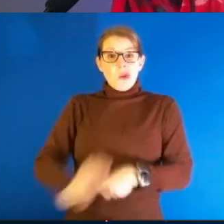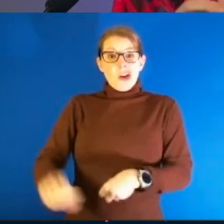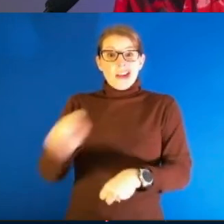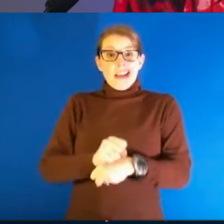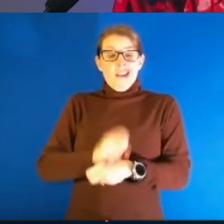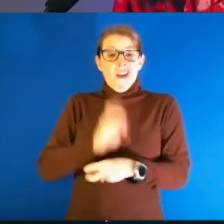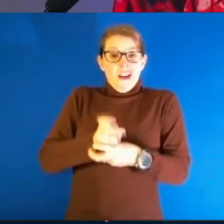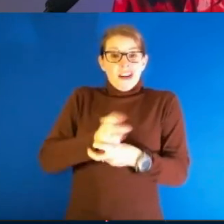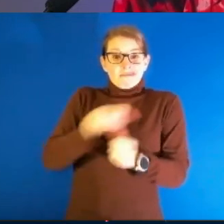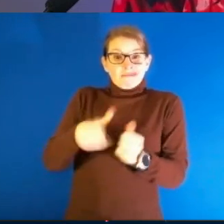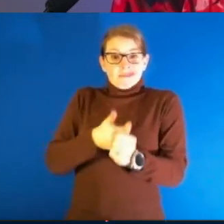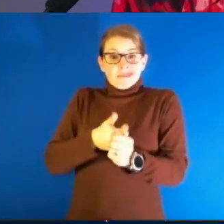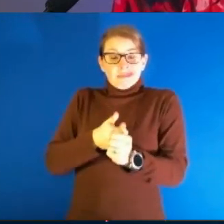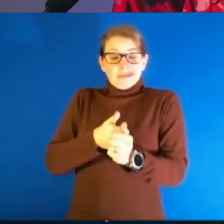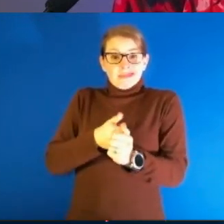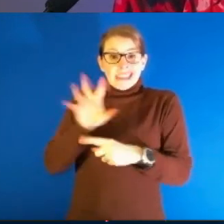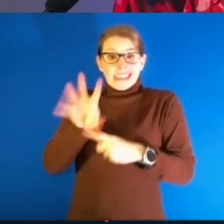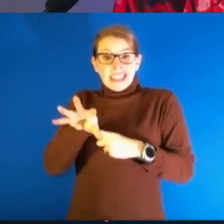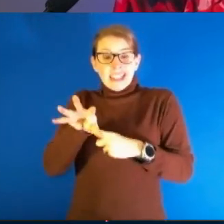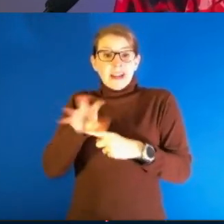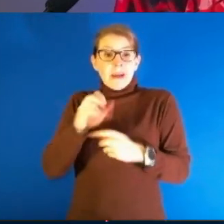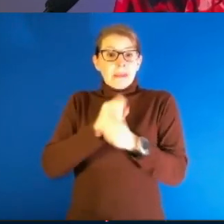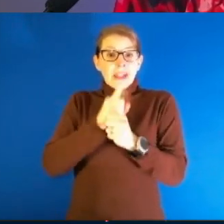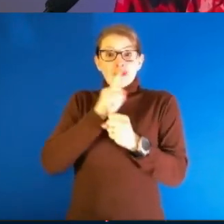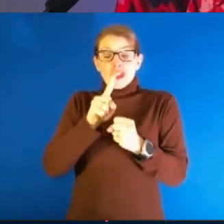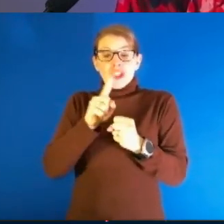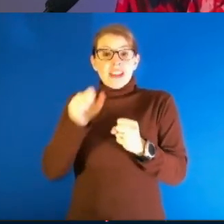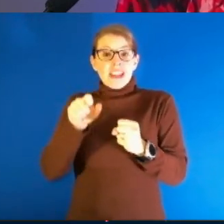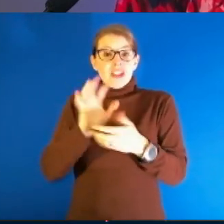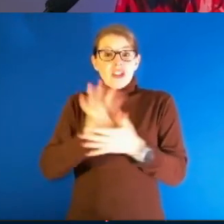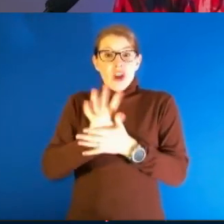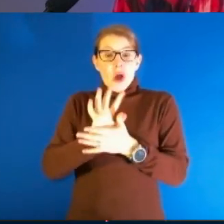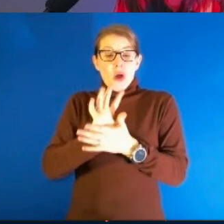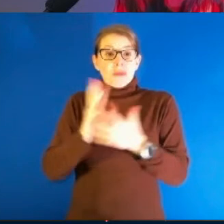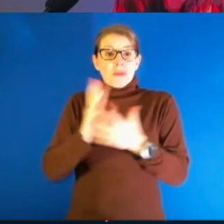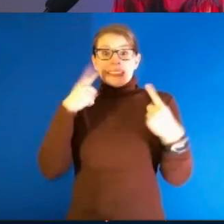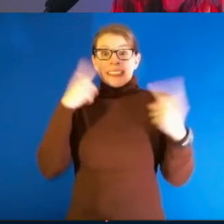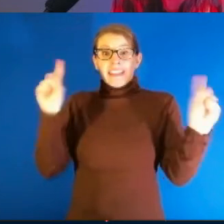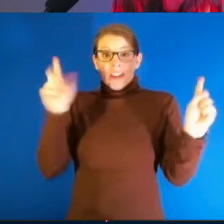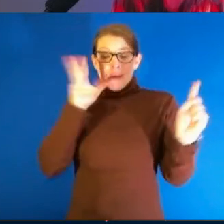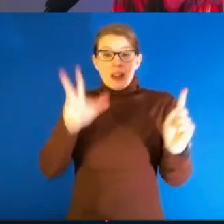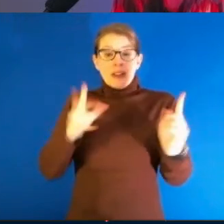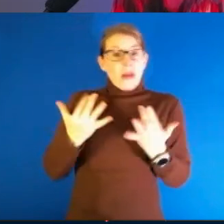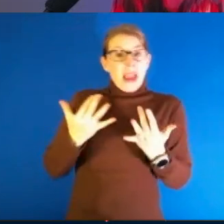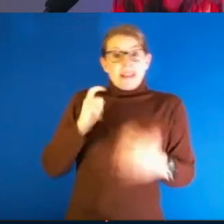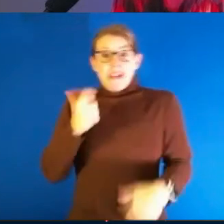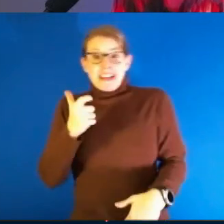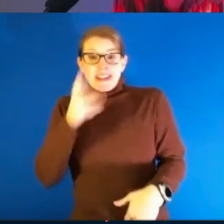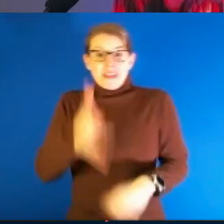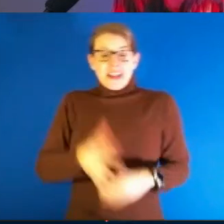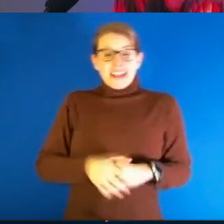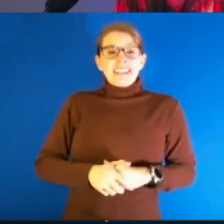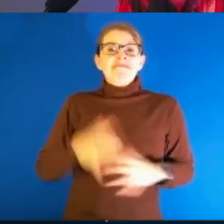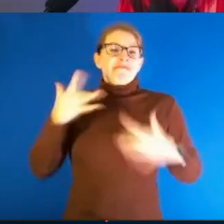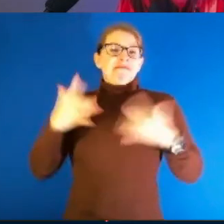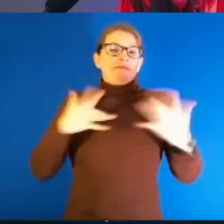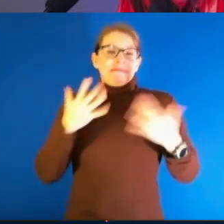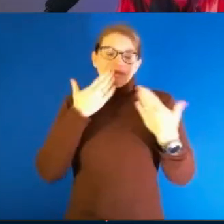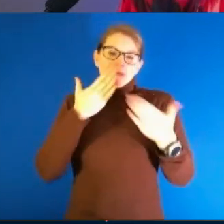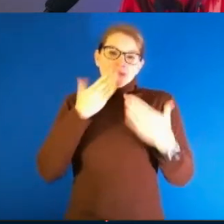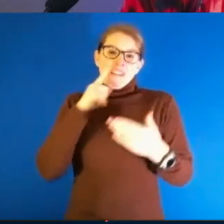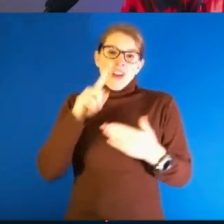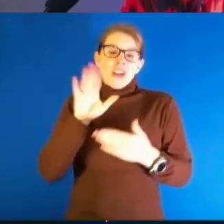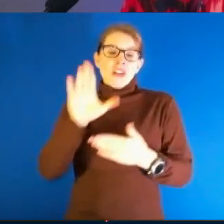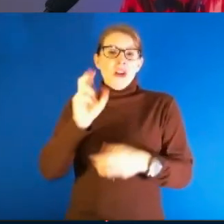to pull this fantastic show together. So we are waiting and we will be watching, and we're just really excited. So thanks for all your hard work on